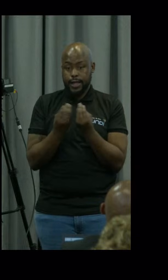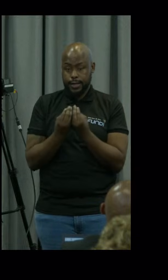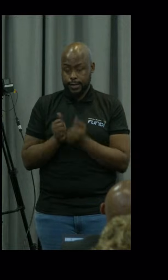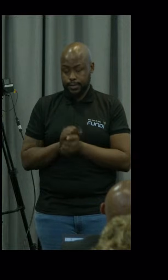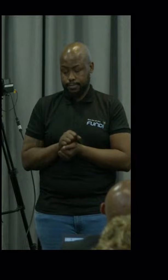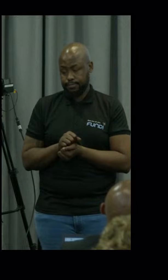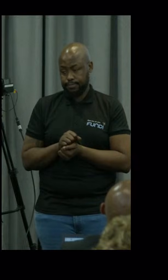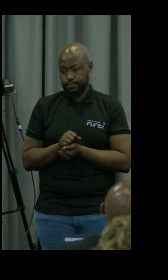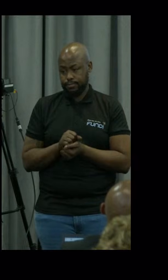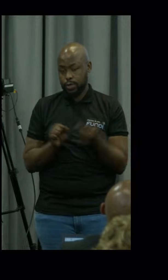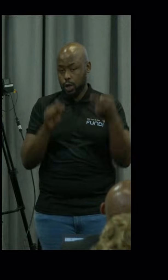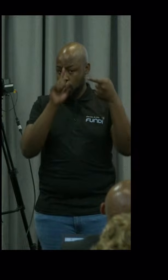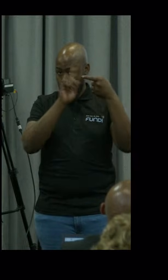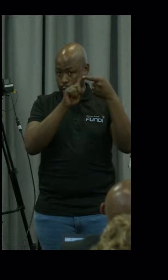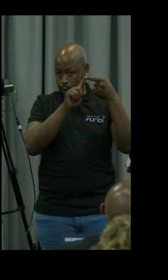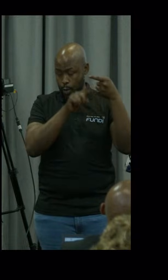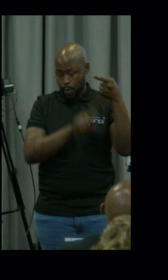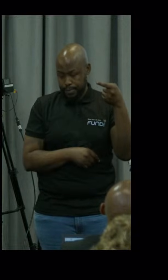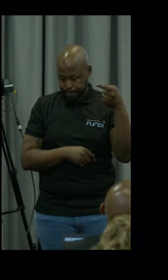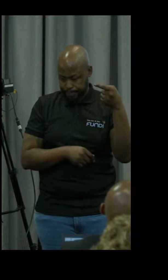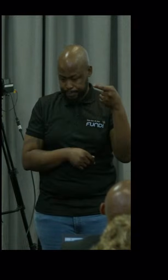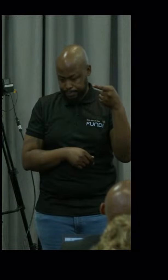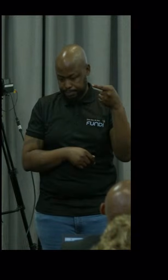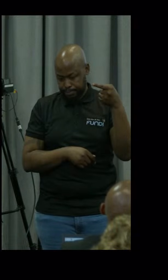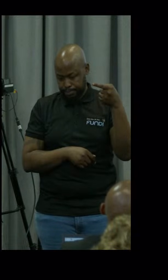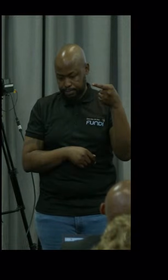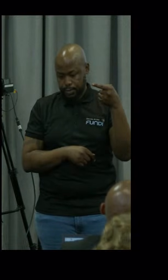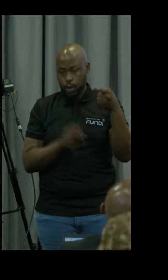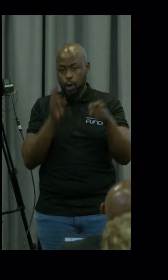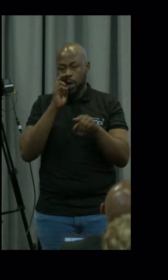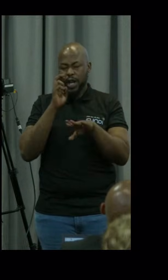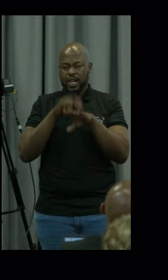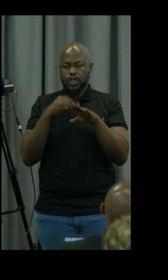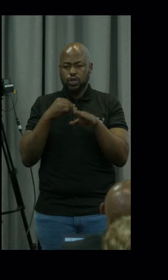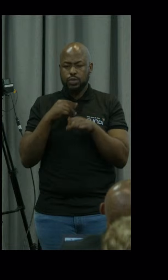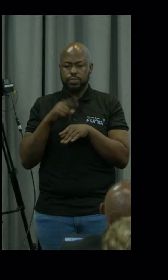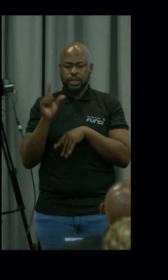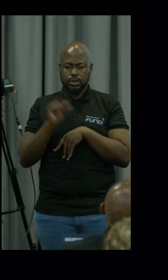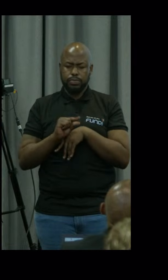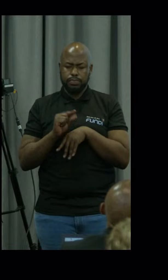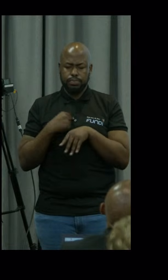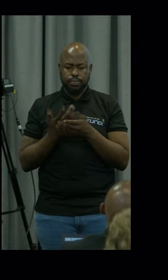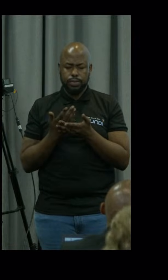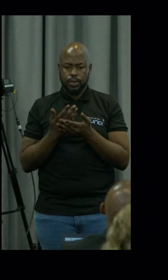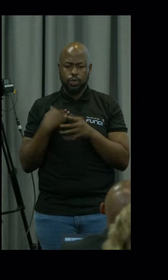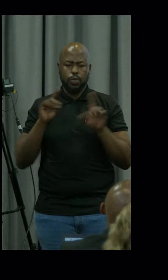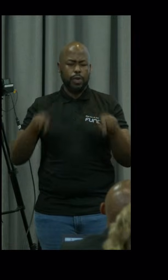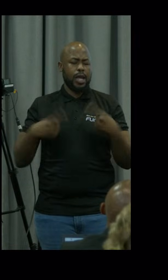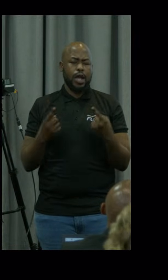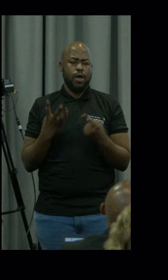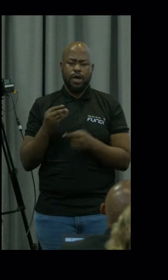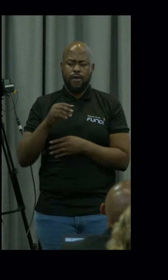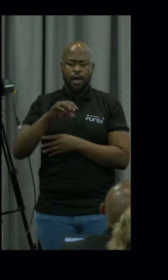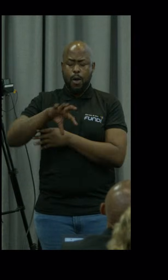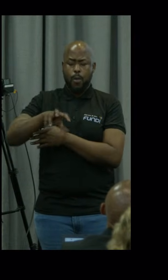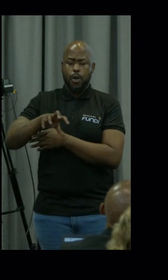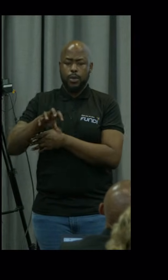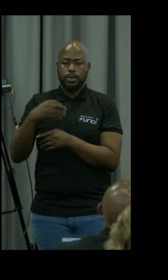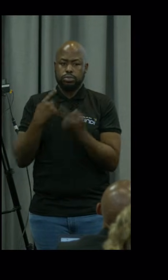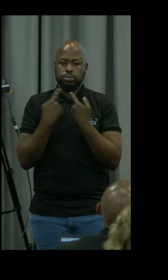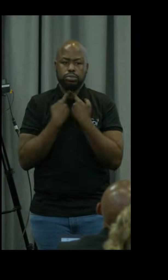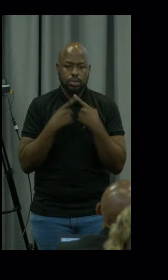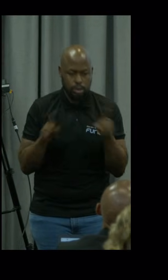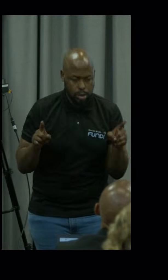of course, it needs to be affordable. So we can't have a province that declares a number